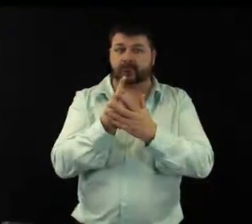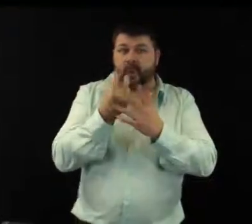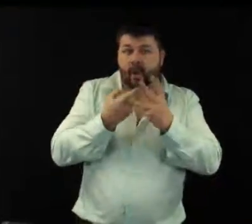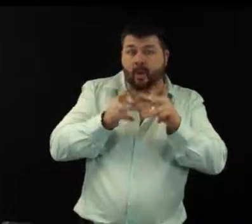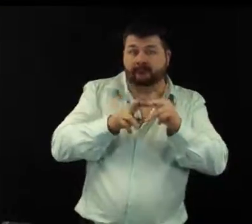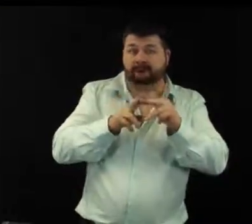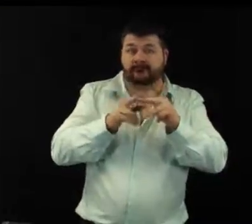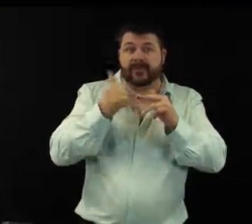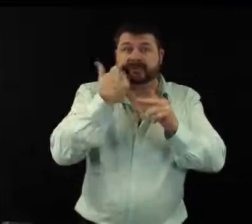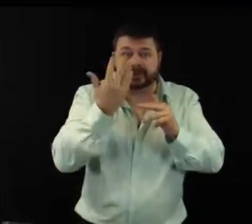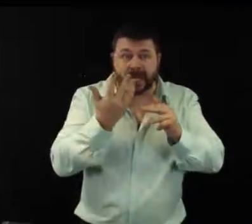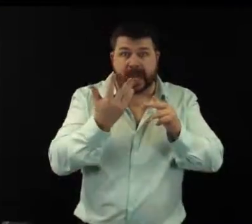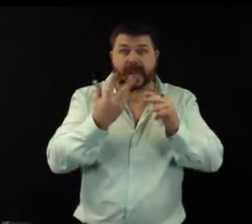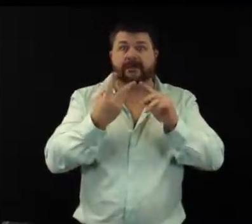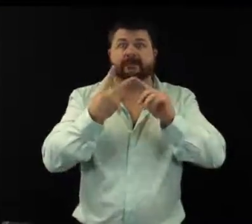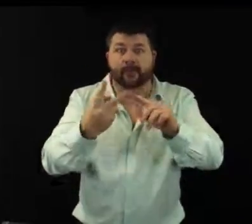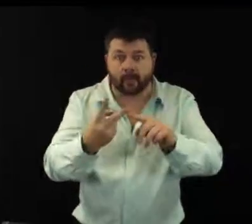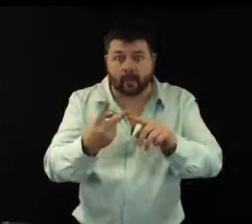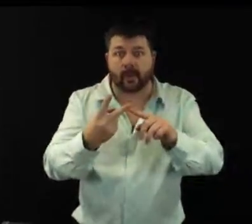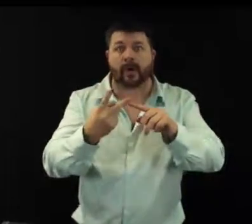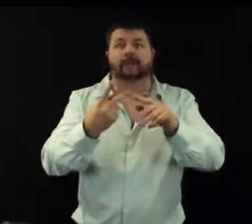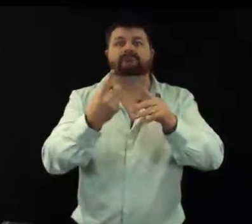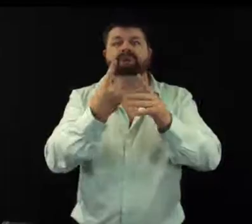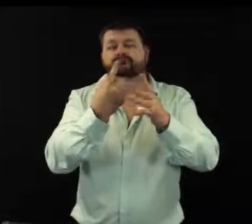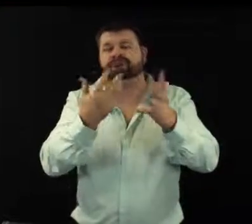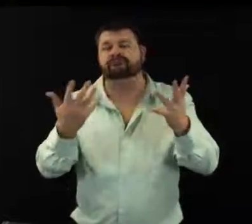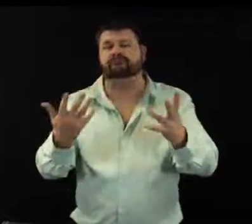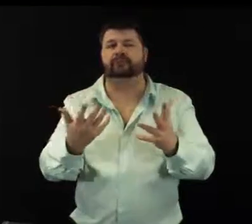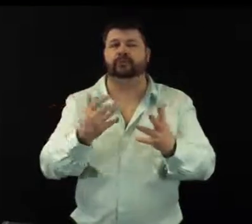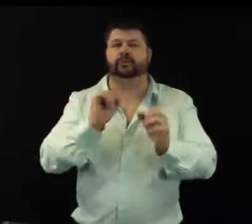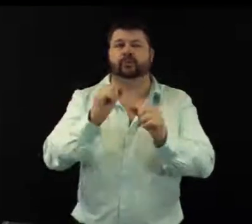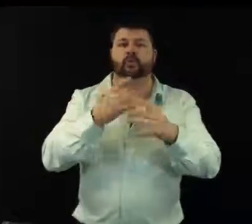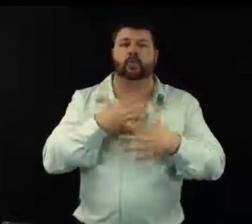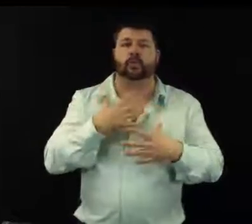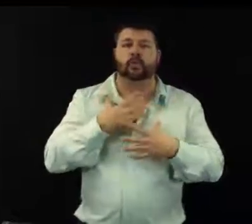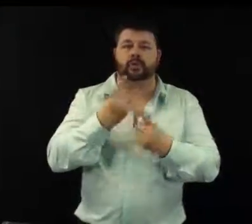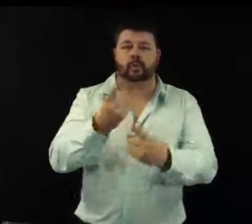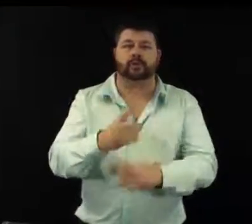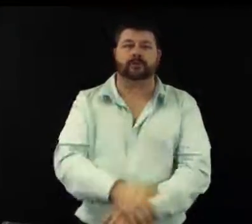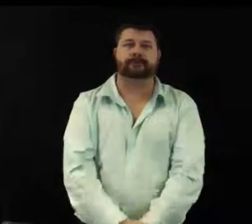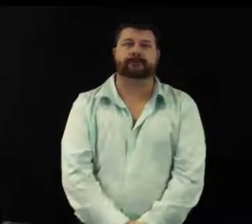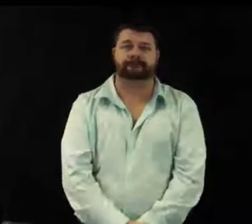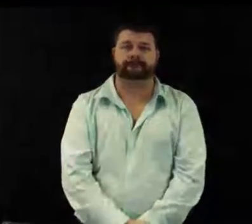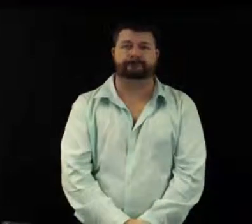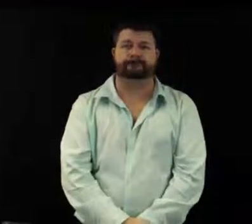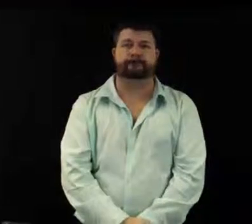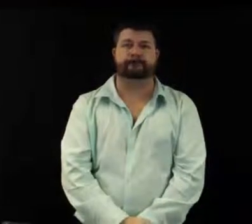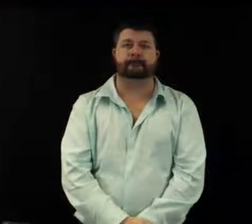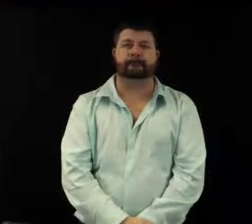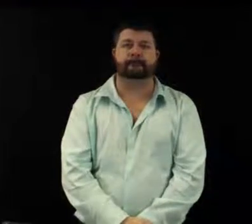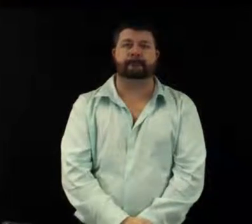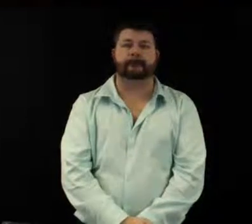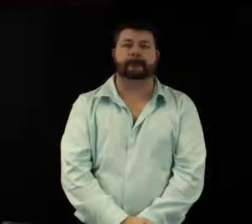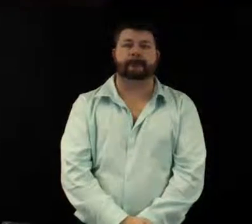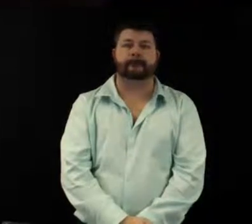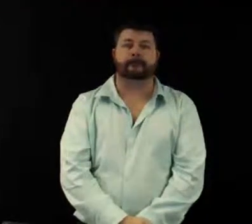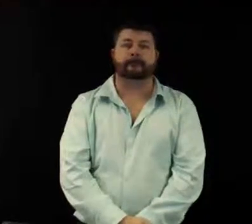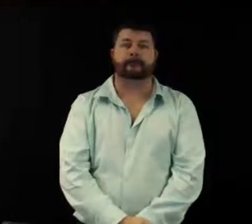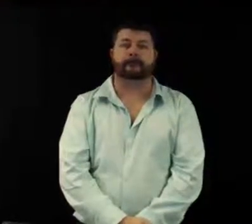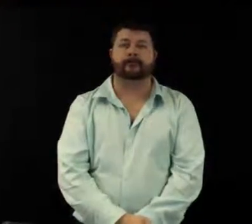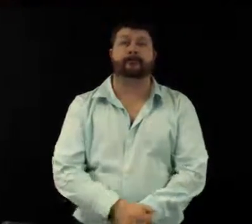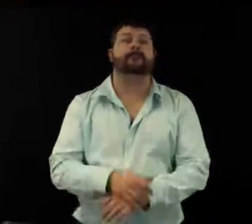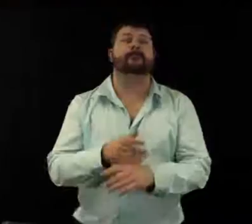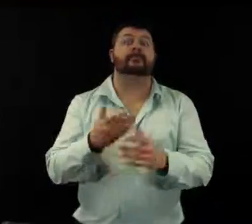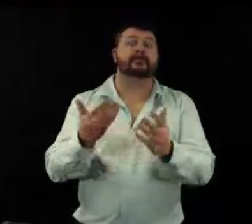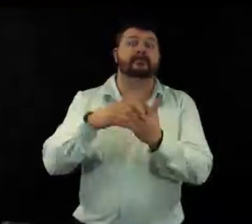the frequency of repeat by tapping the Repeat button, then tapping how often you would like it to repeat. Invitees lets you choose